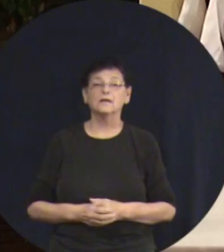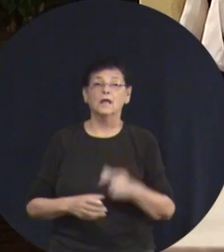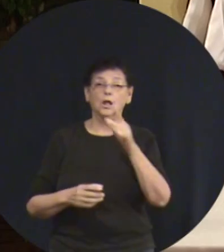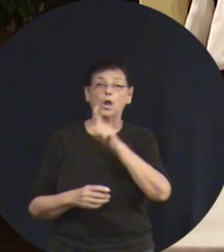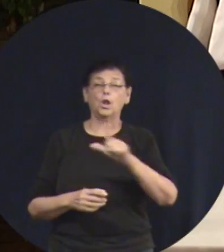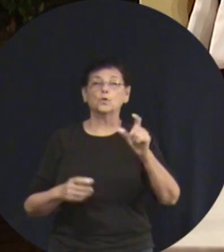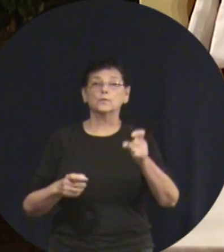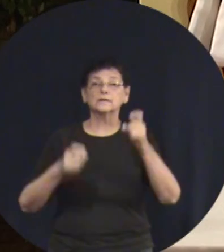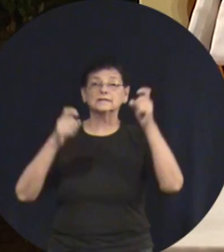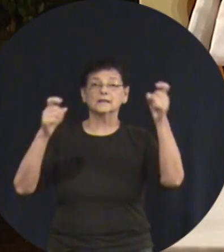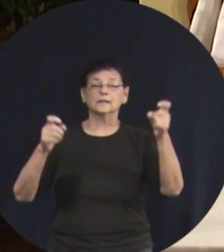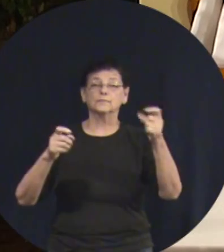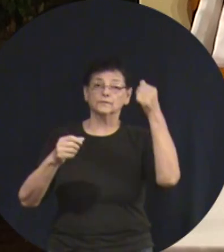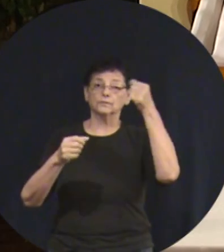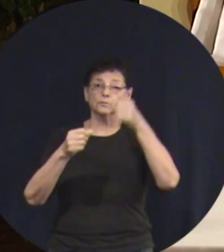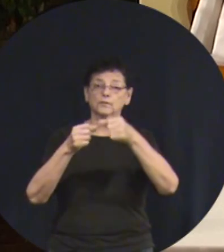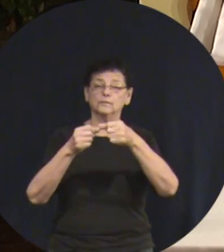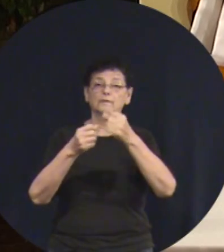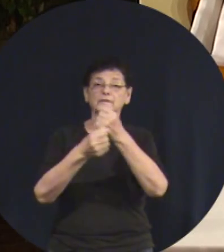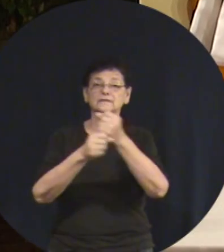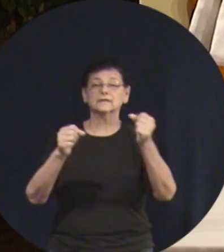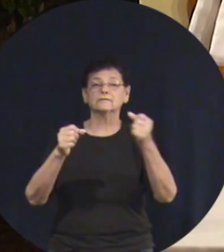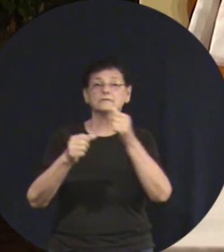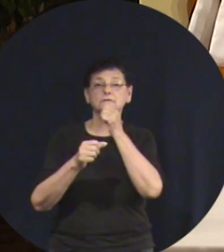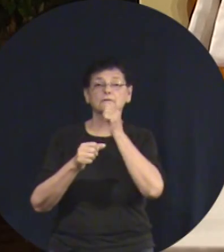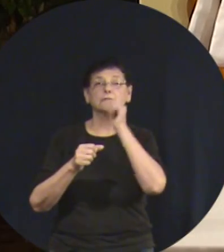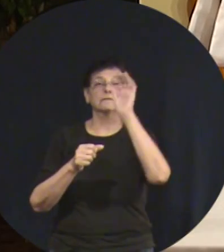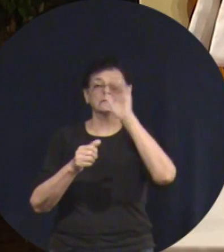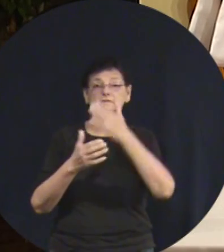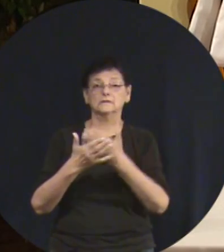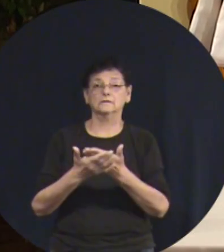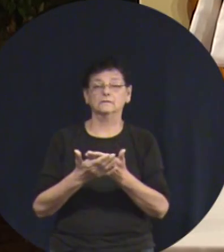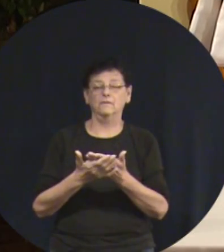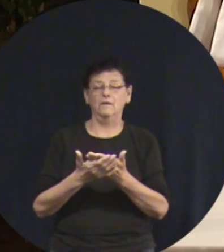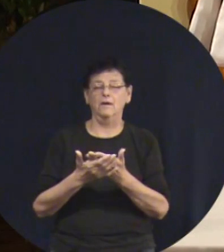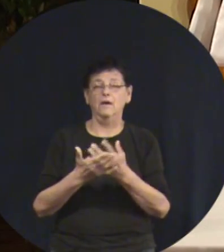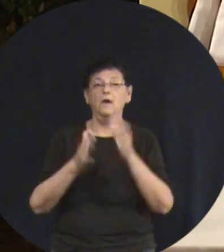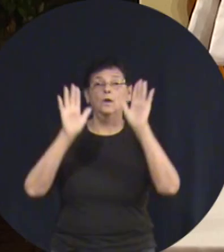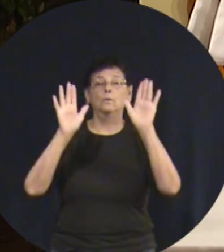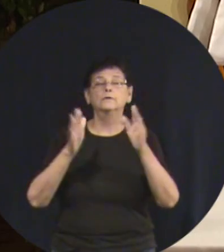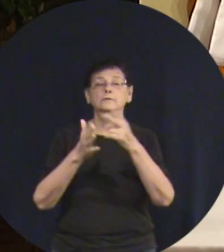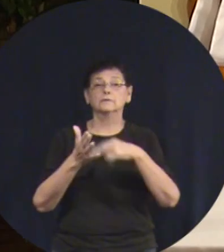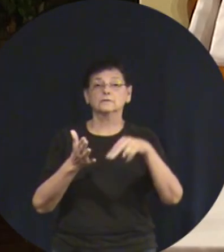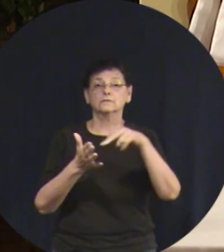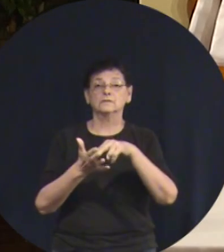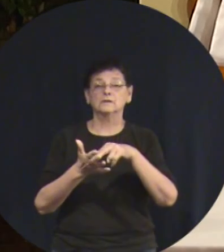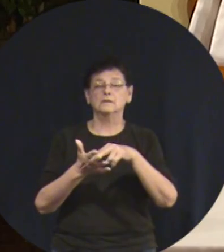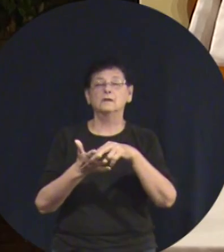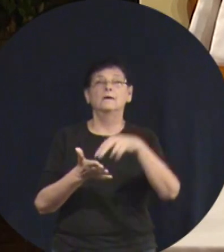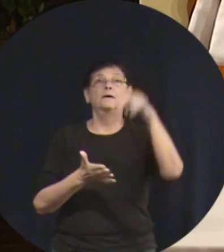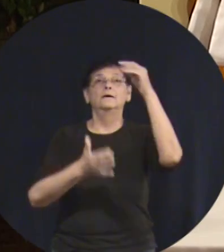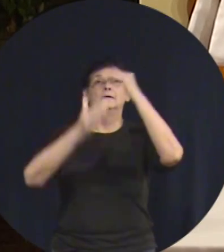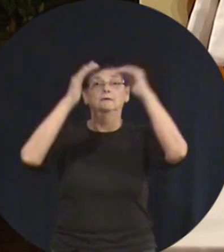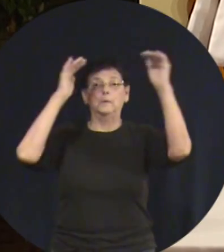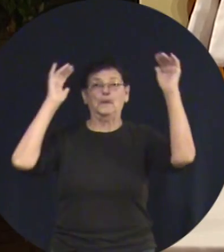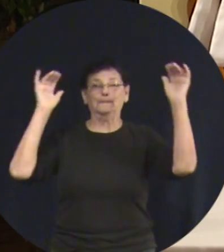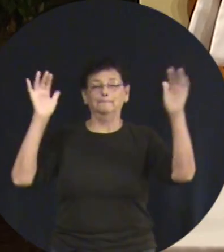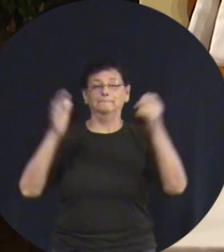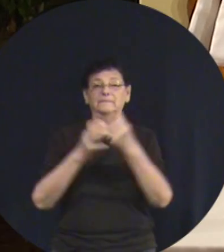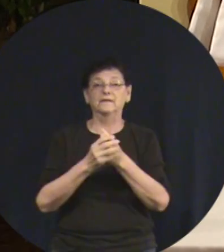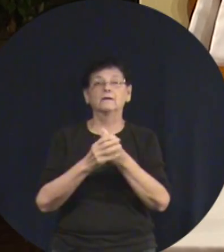Therefore, O Lord, as we celebrate the memorial of the saving passion of your Son, his wondrous resurrection and ascension into